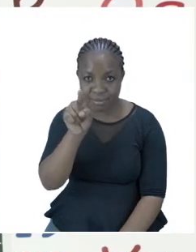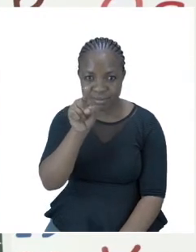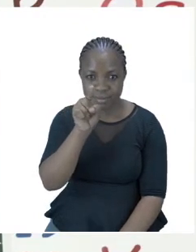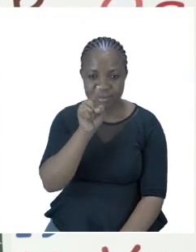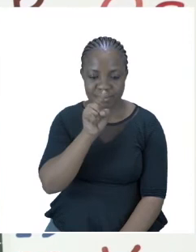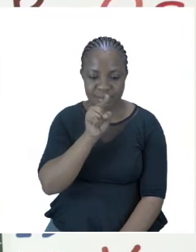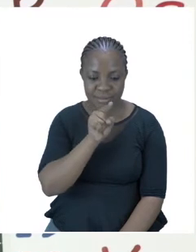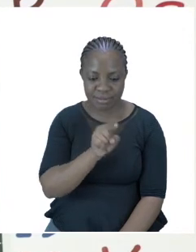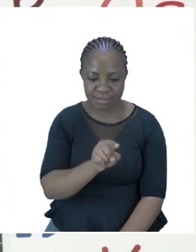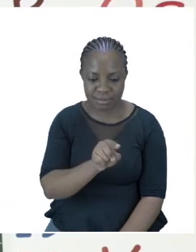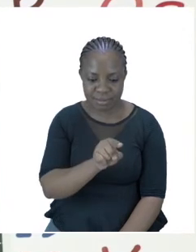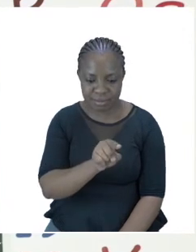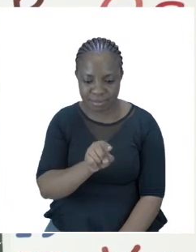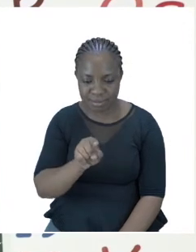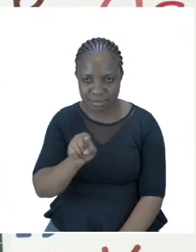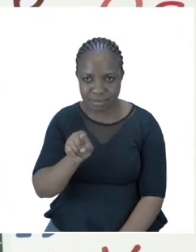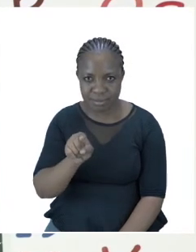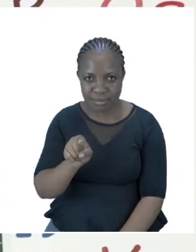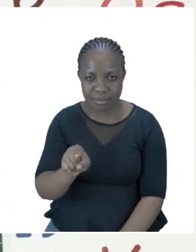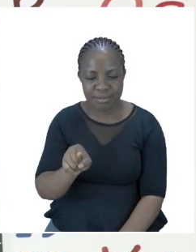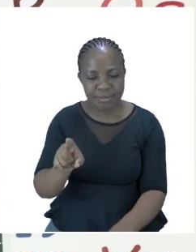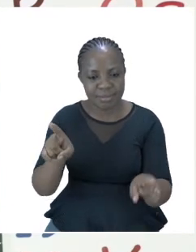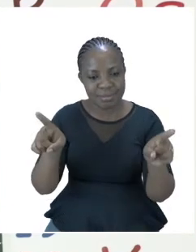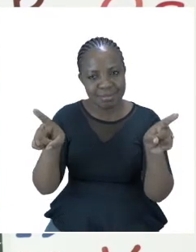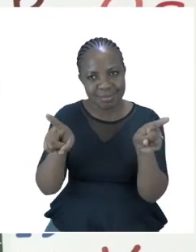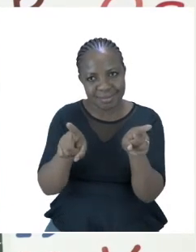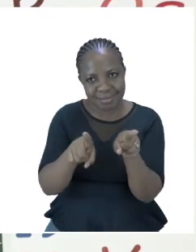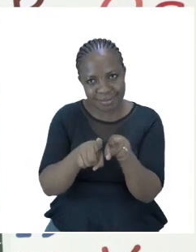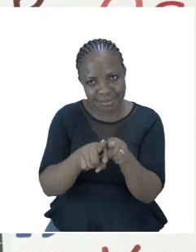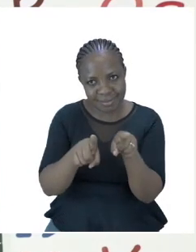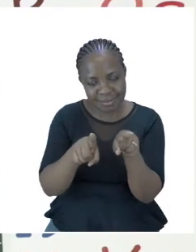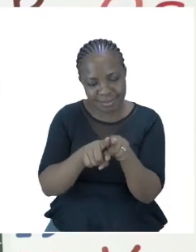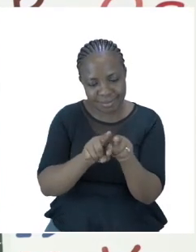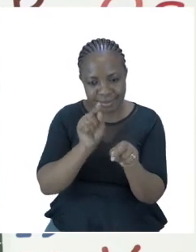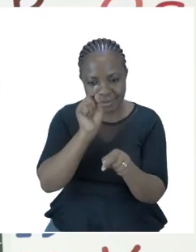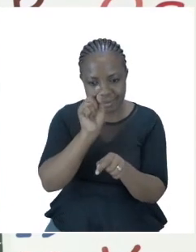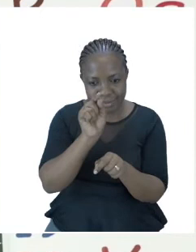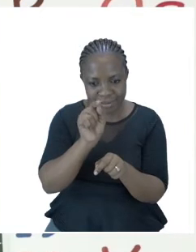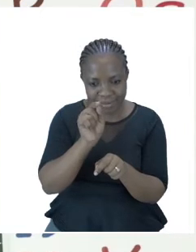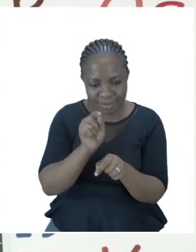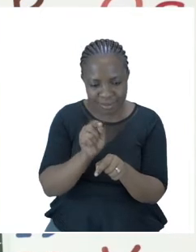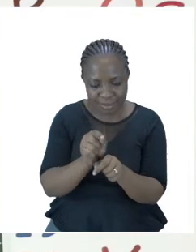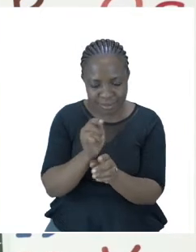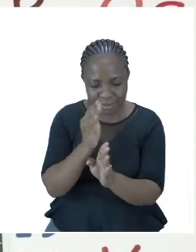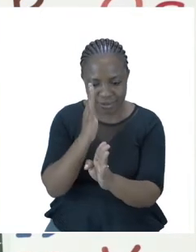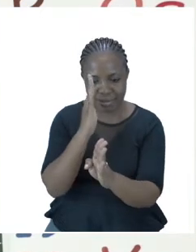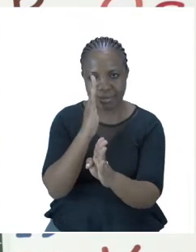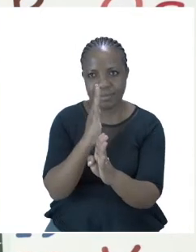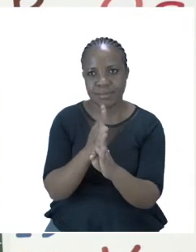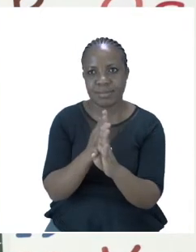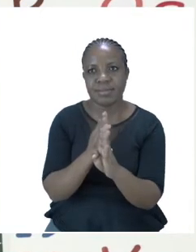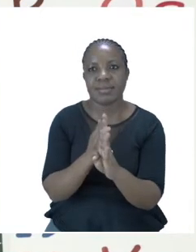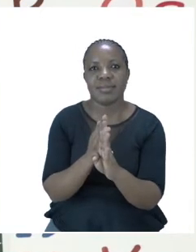to put its head and its shoes. And then small letter